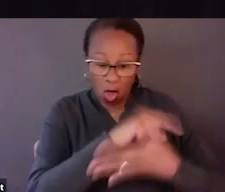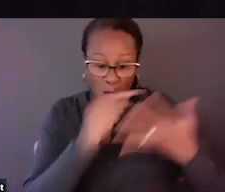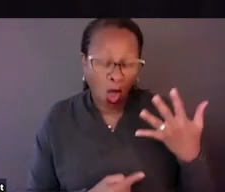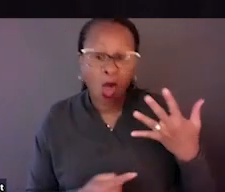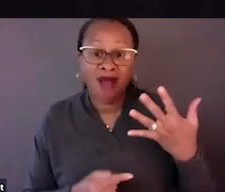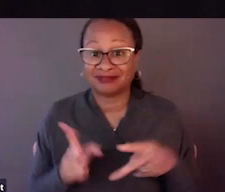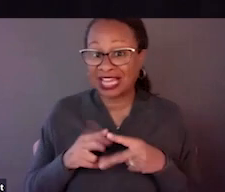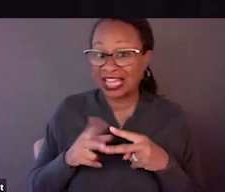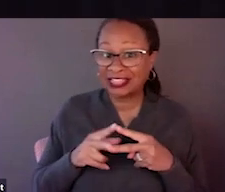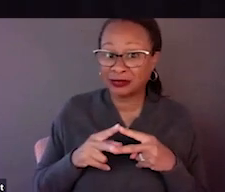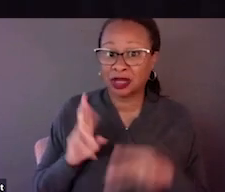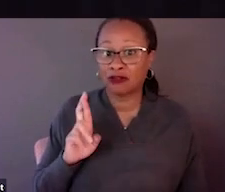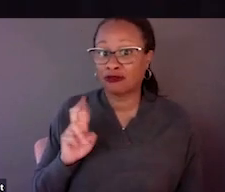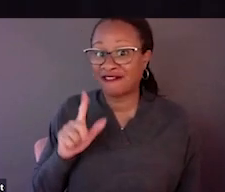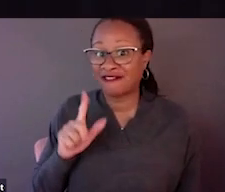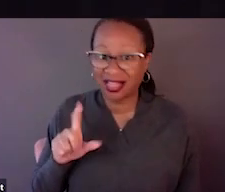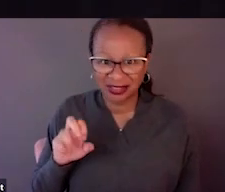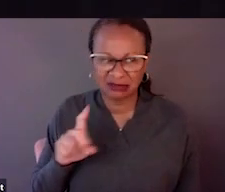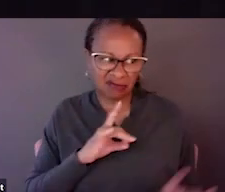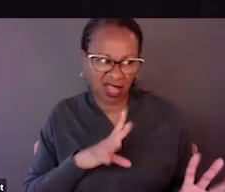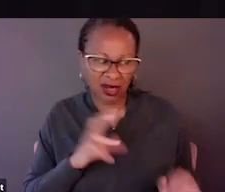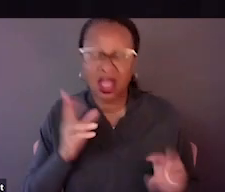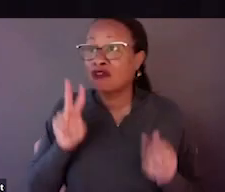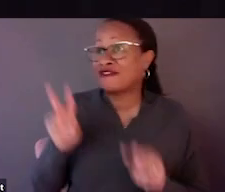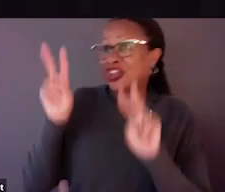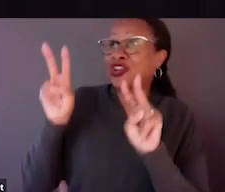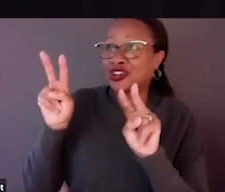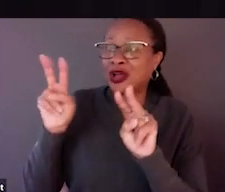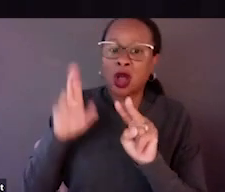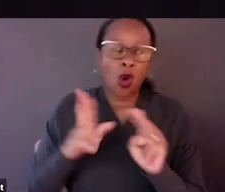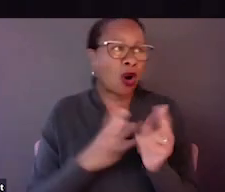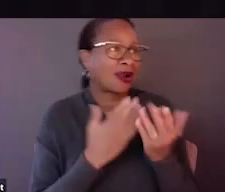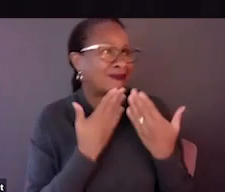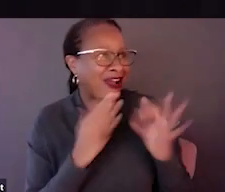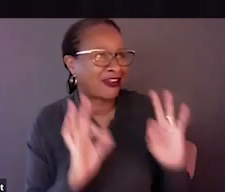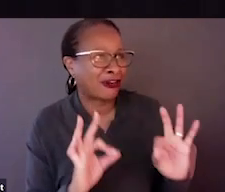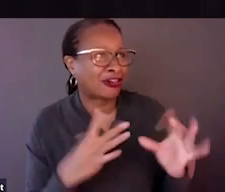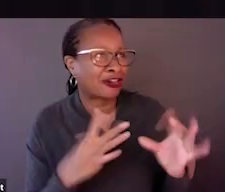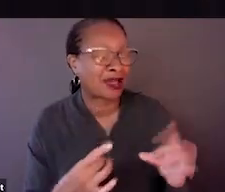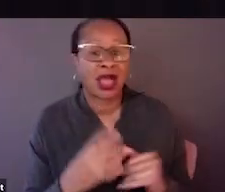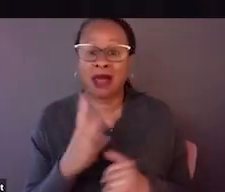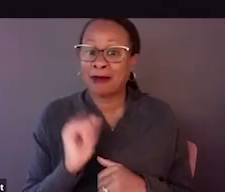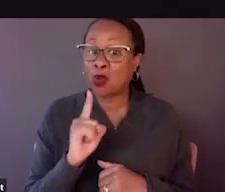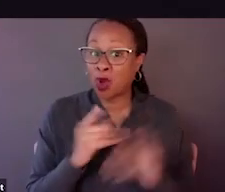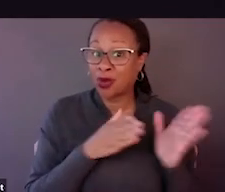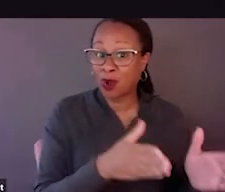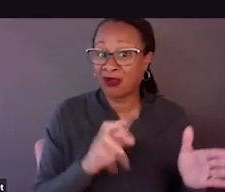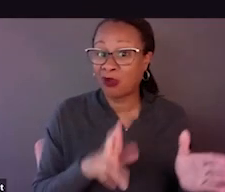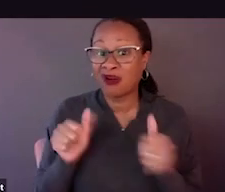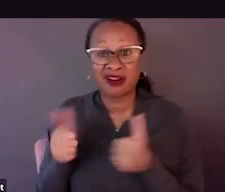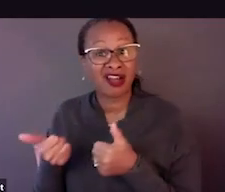either been reviled, revered, or admired at some point in time by one aisle or the other. And